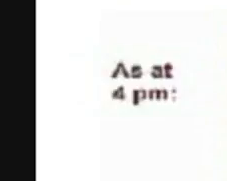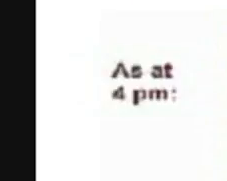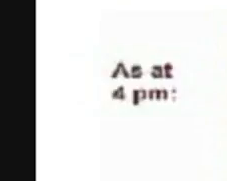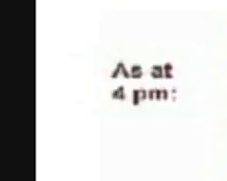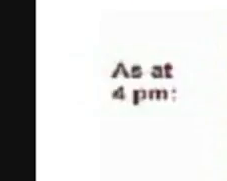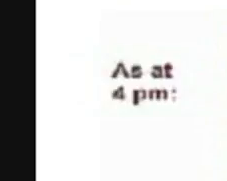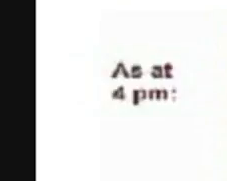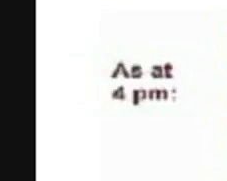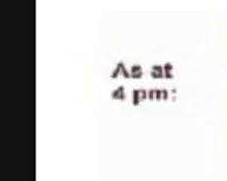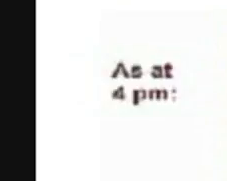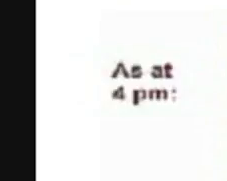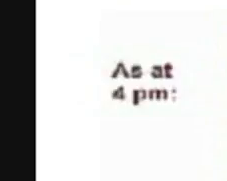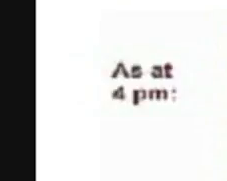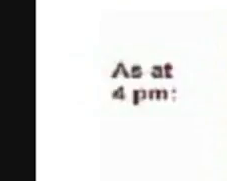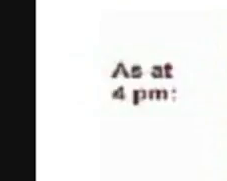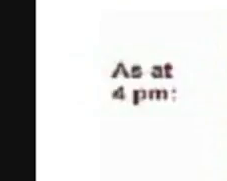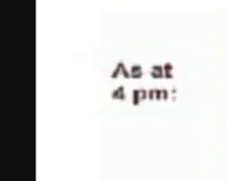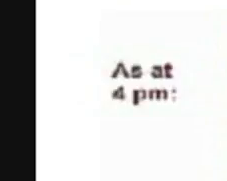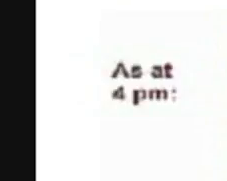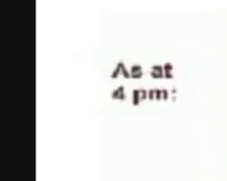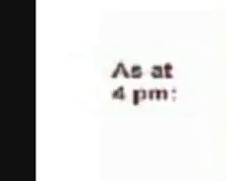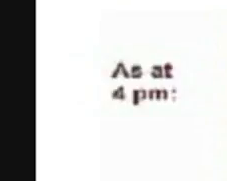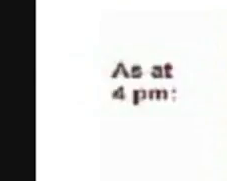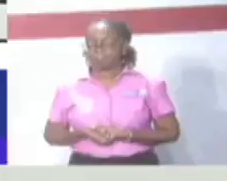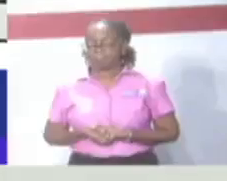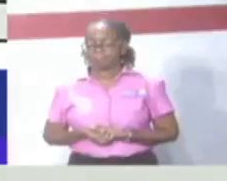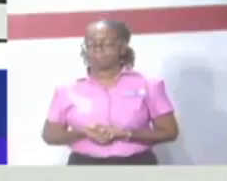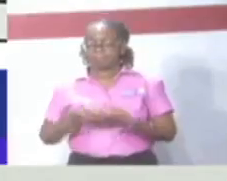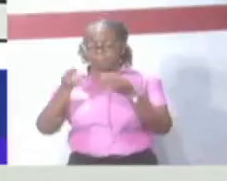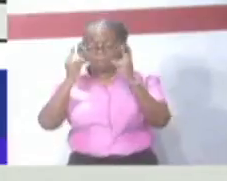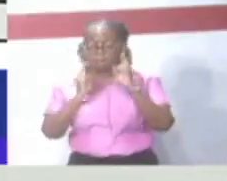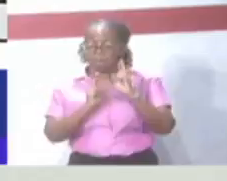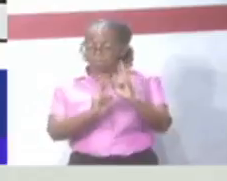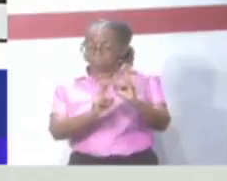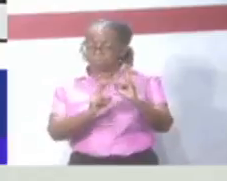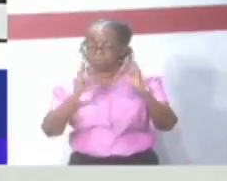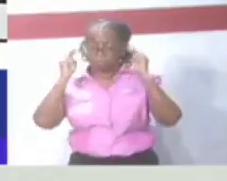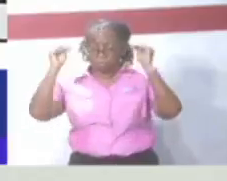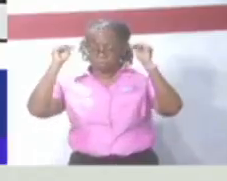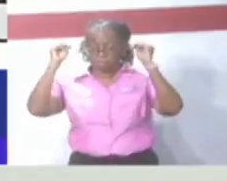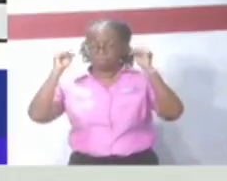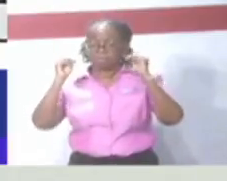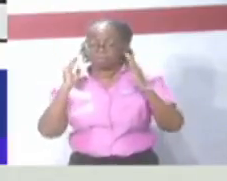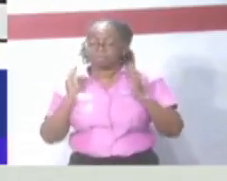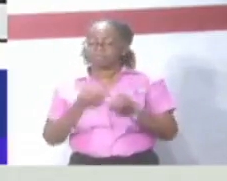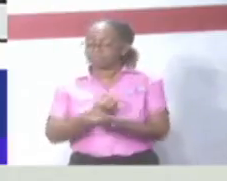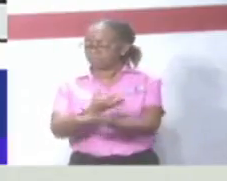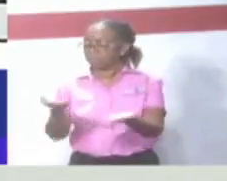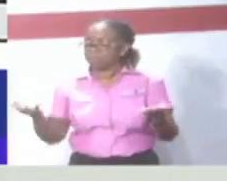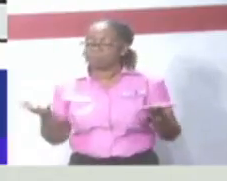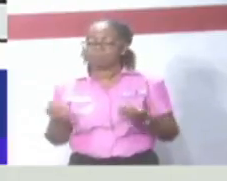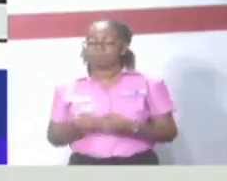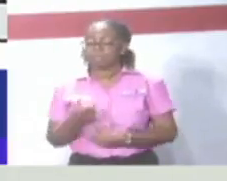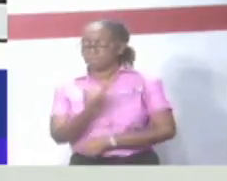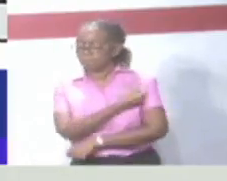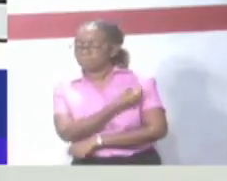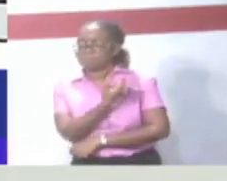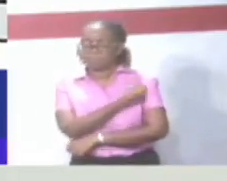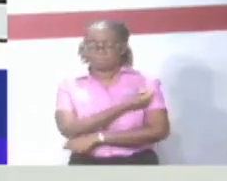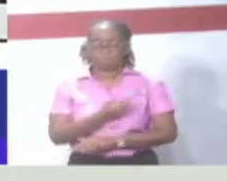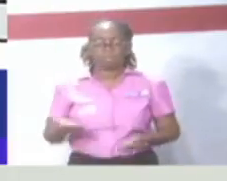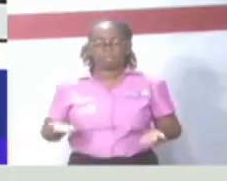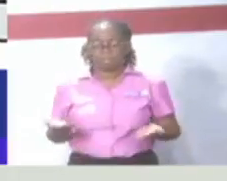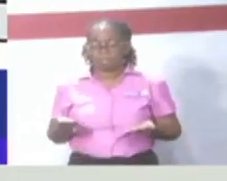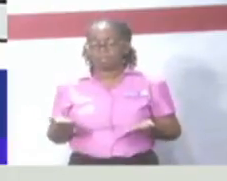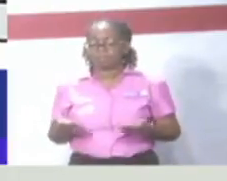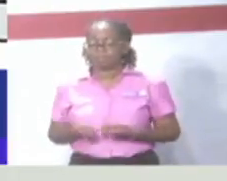deceased. The Honourable Minister will provide an update on the vaccination status